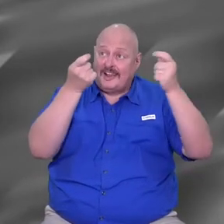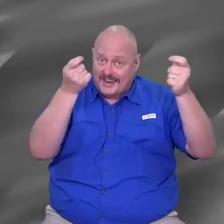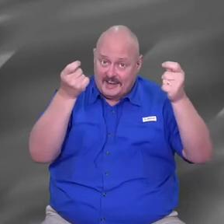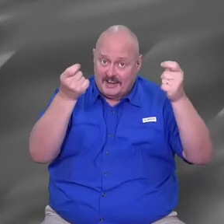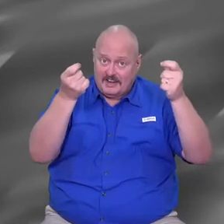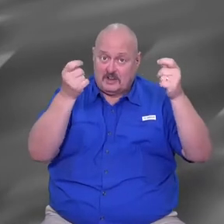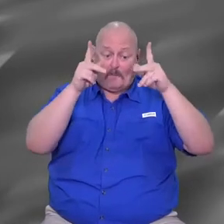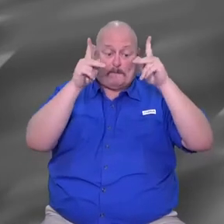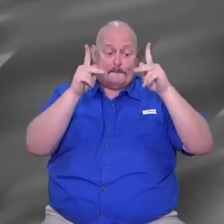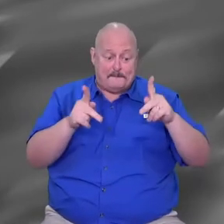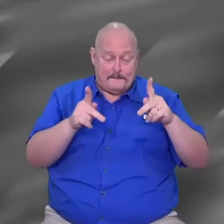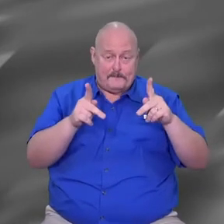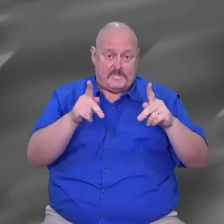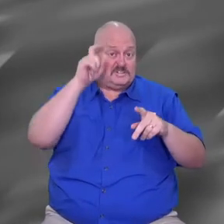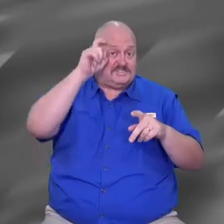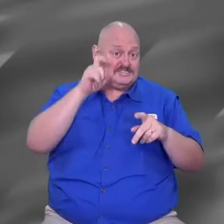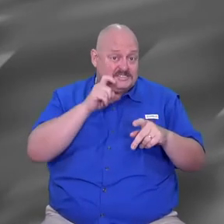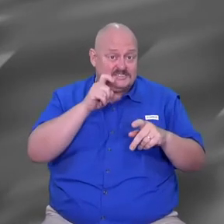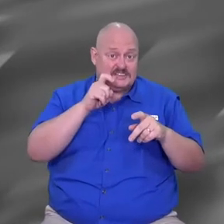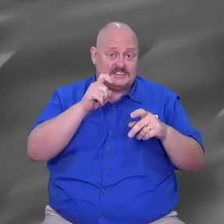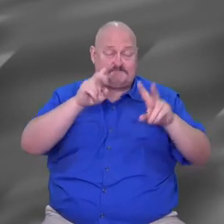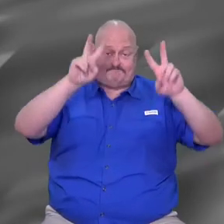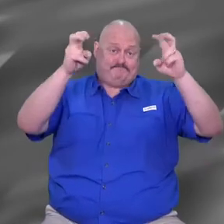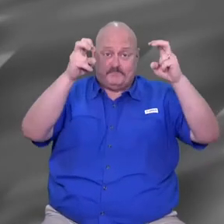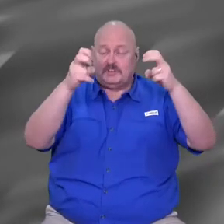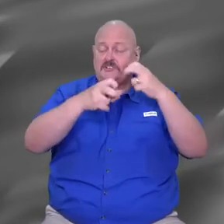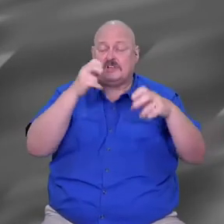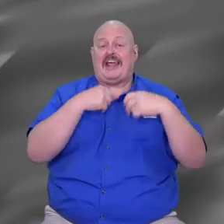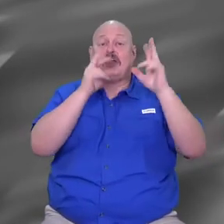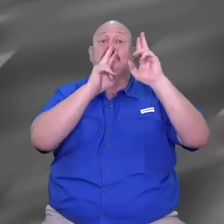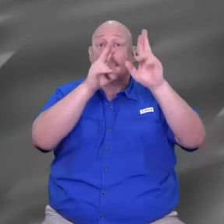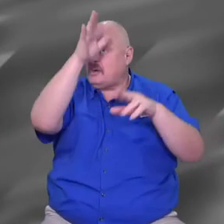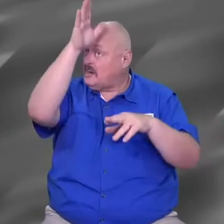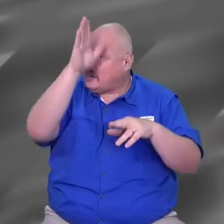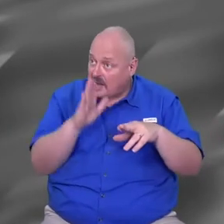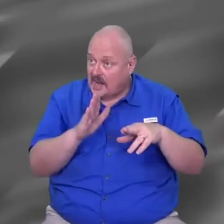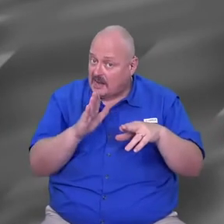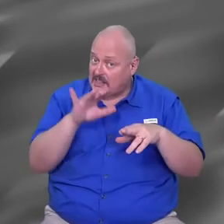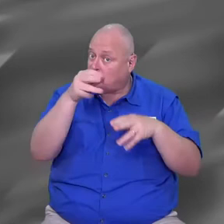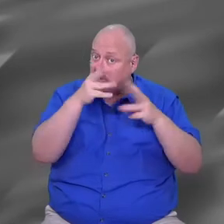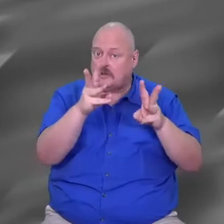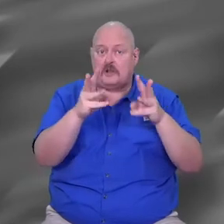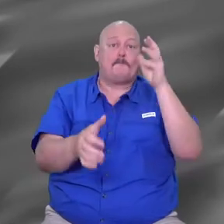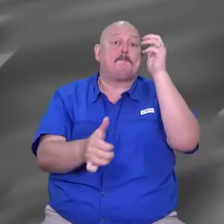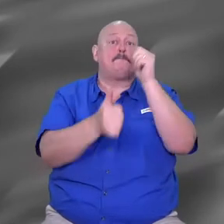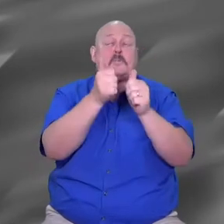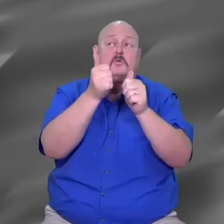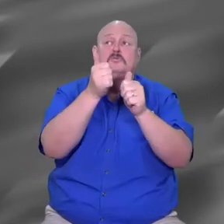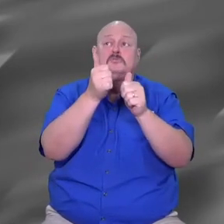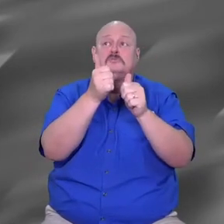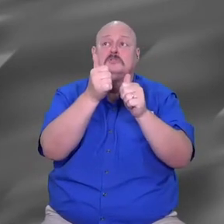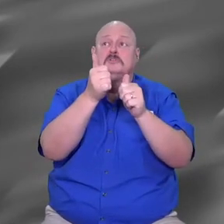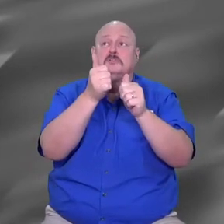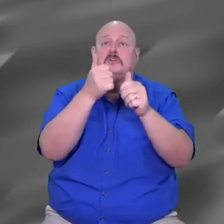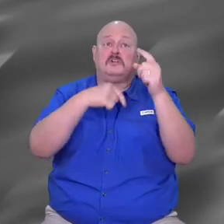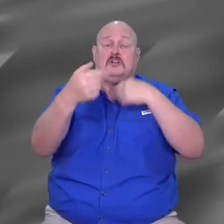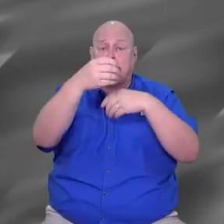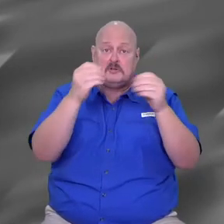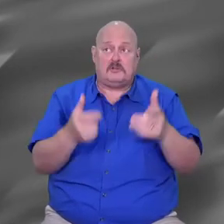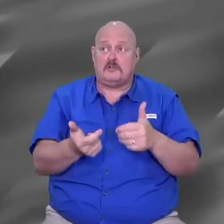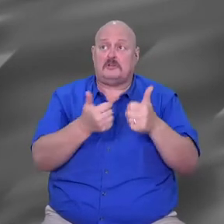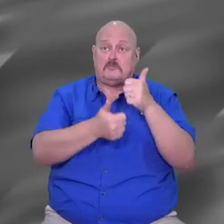personal, intimate, quote, issues and how they respond to God in light thereof, most overwhelmingly, at least the ones that come to my life, most of